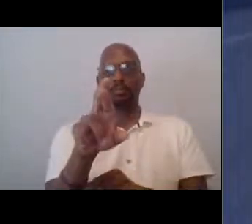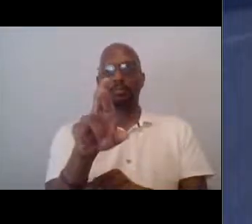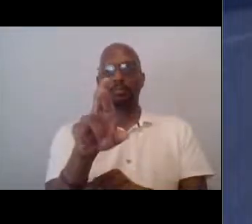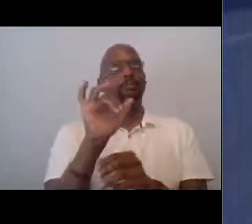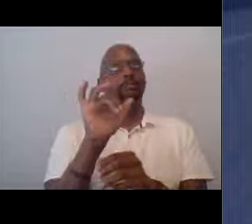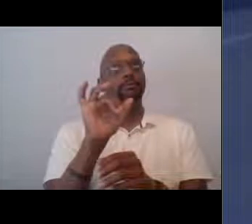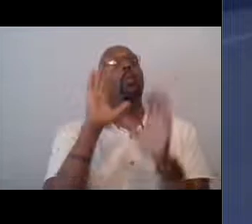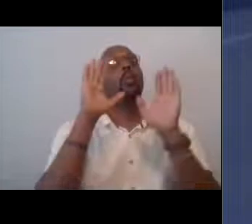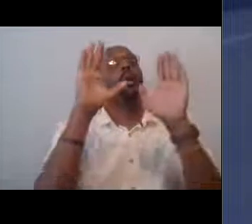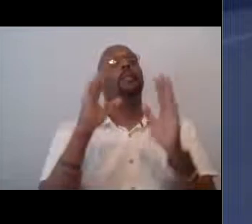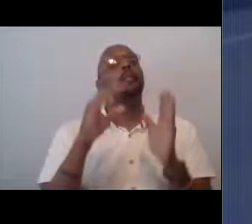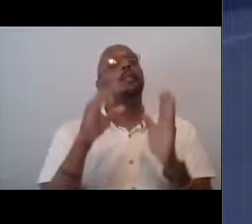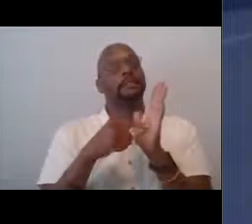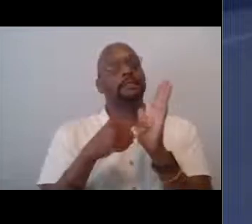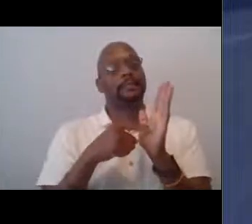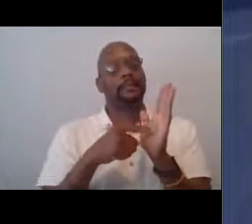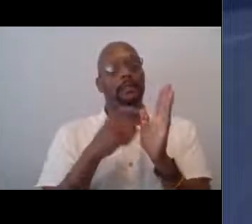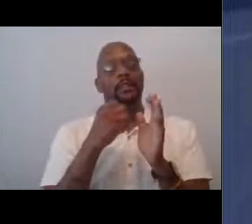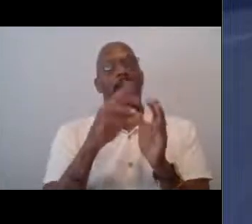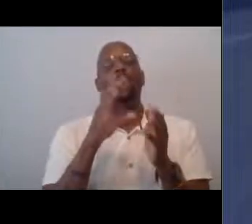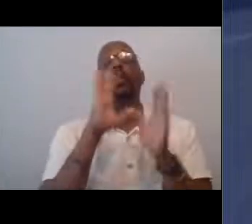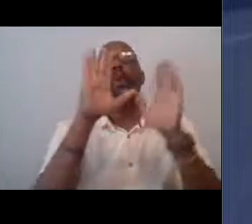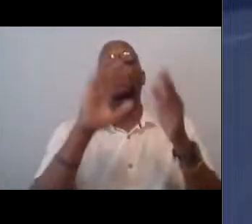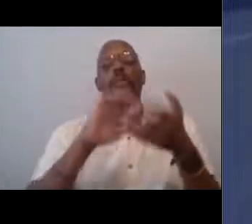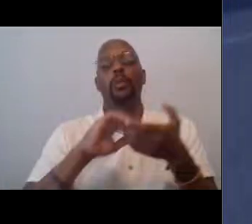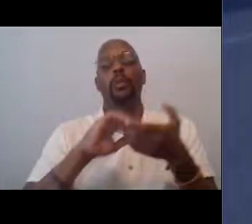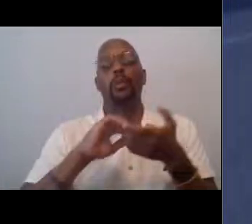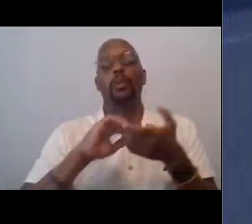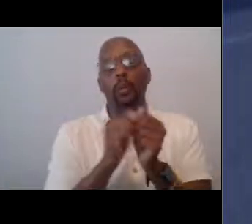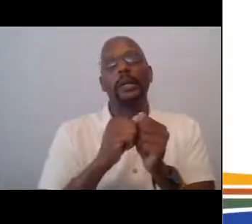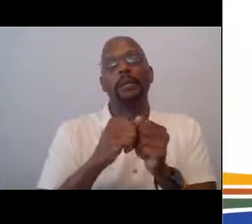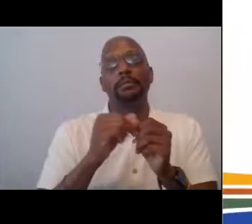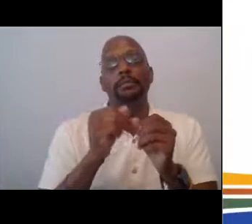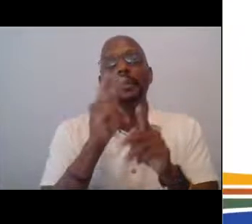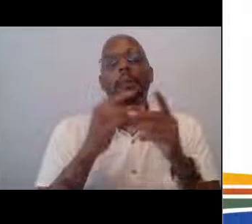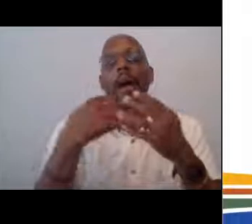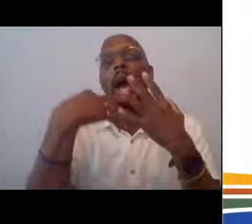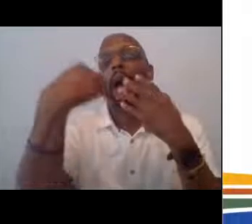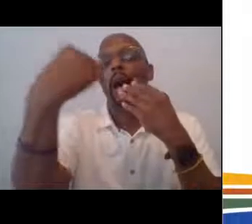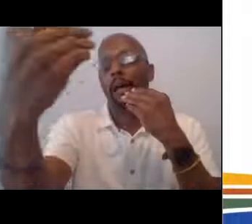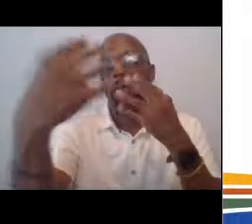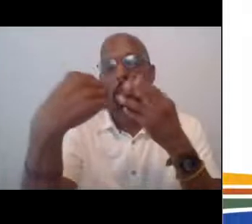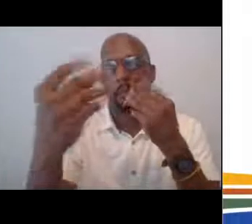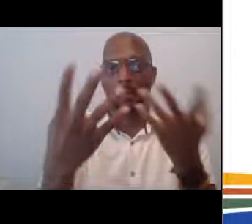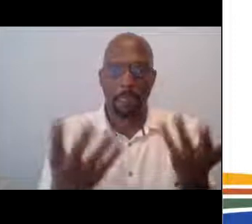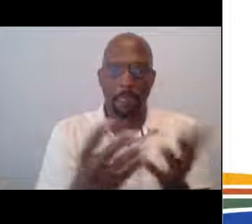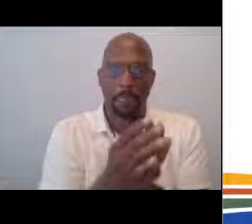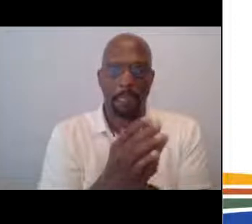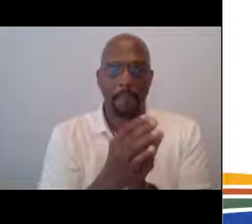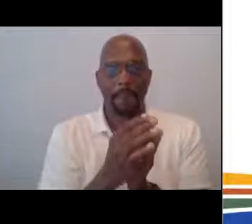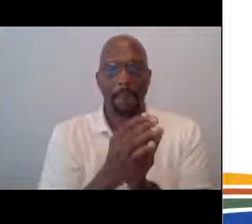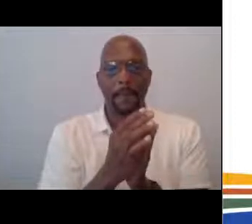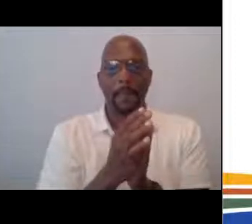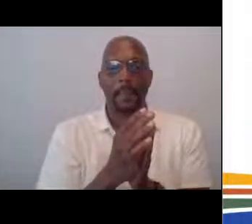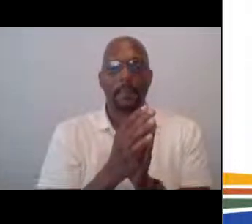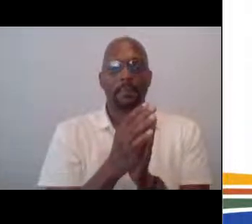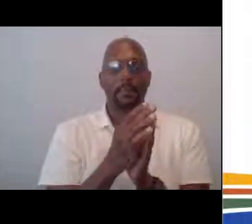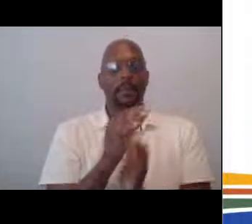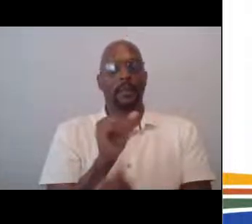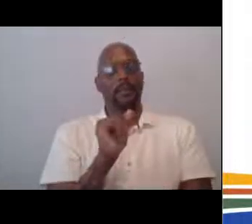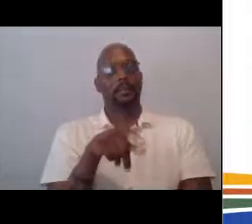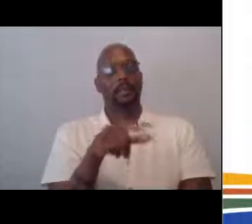of great partnership that leads to great achievements for the public. So we can go to the next slide. SBCAG and